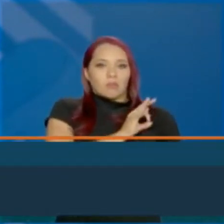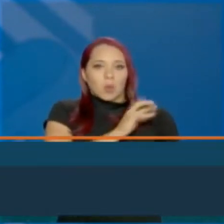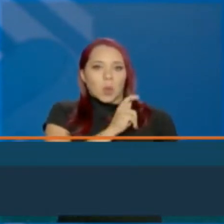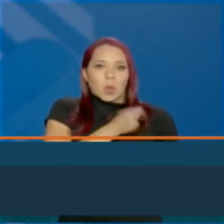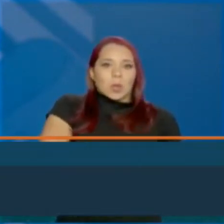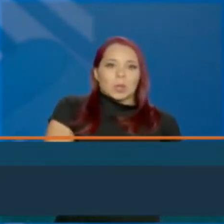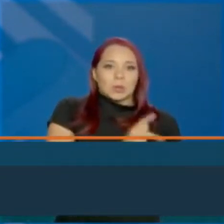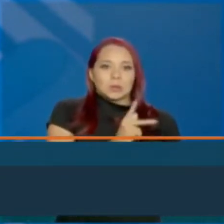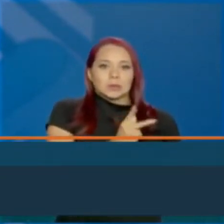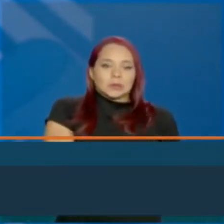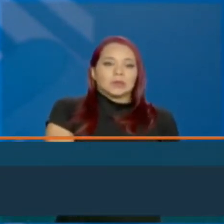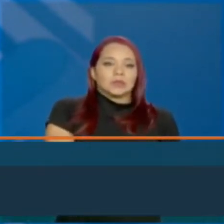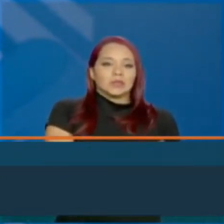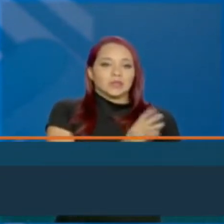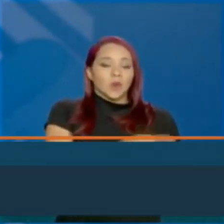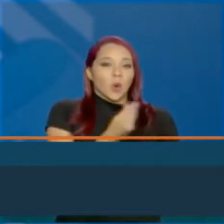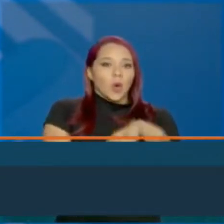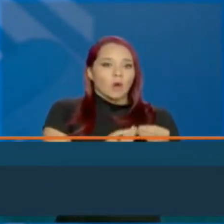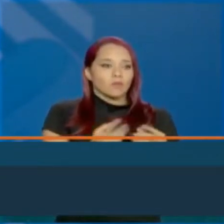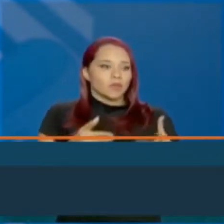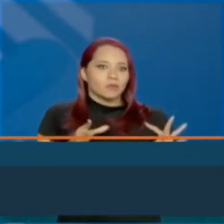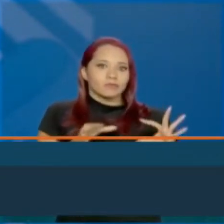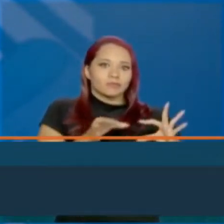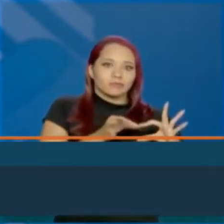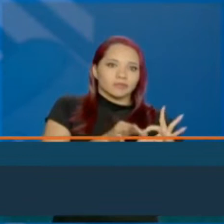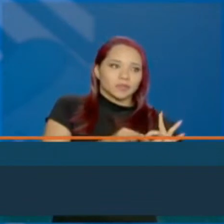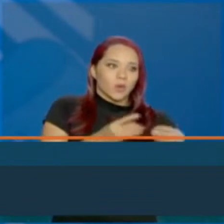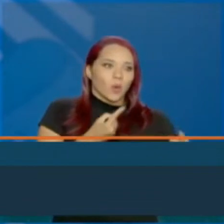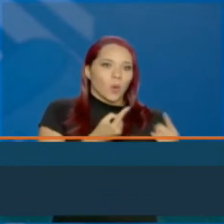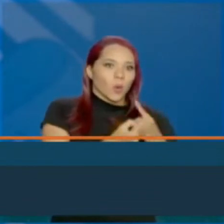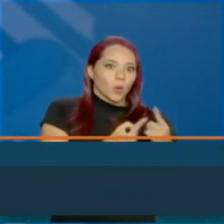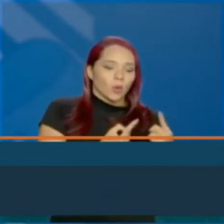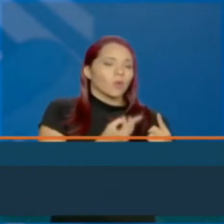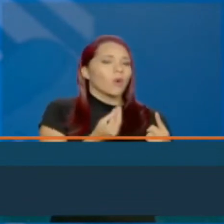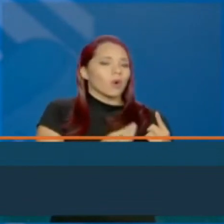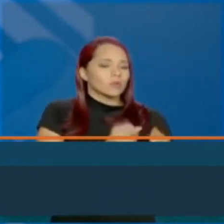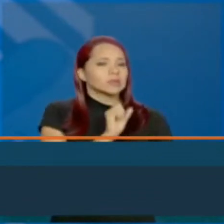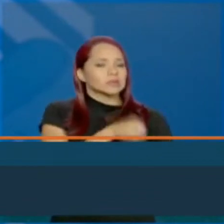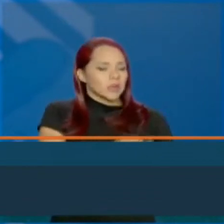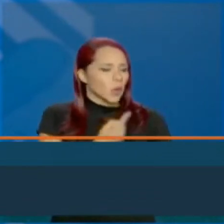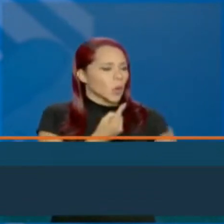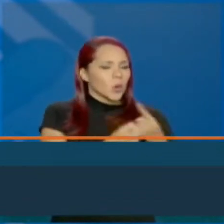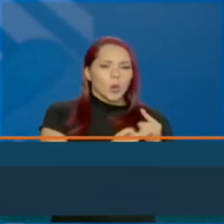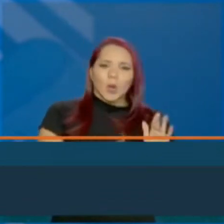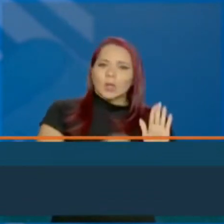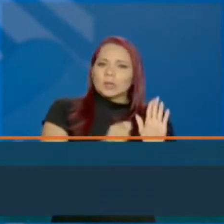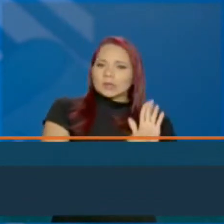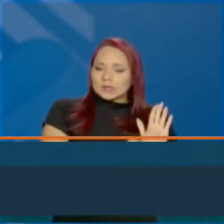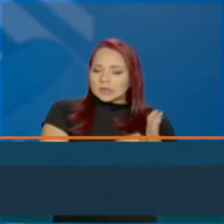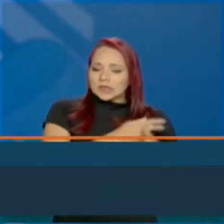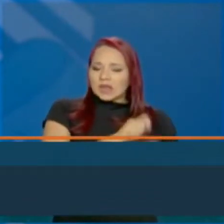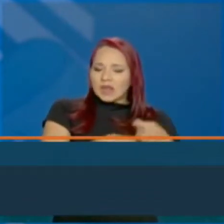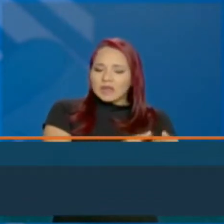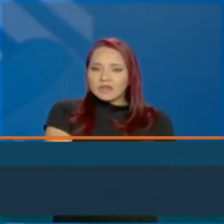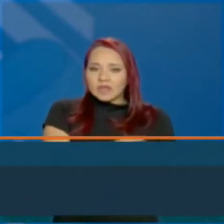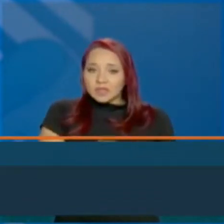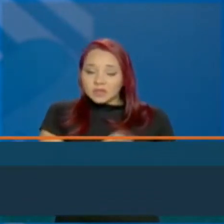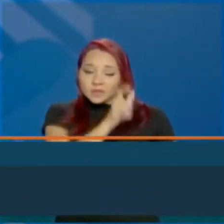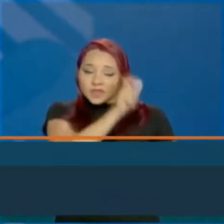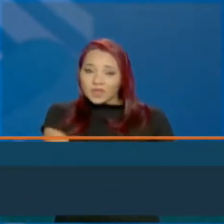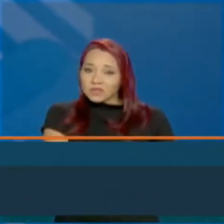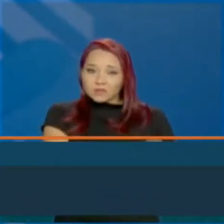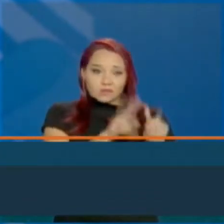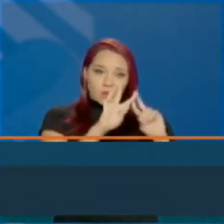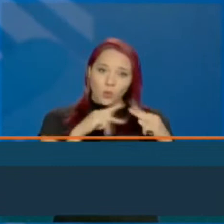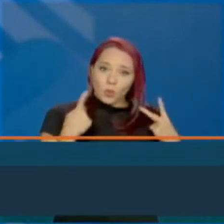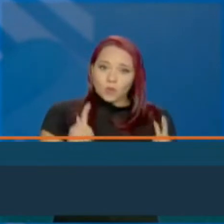do we build this bridge in the name of life and health? Yes, dialogue with drug trade, with the militia, because they are also human